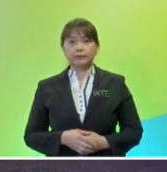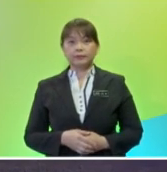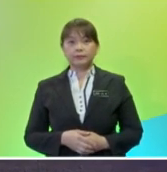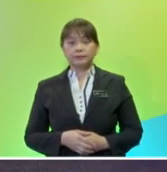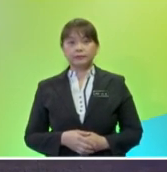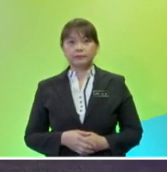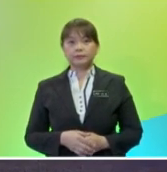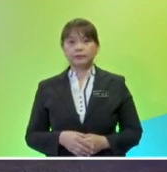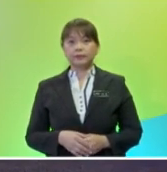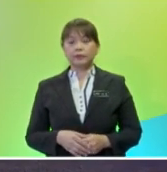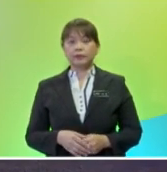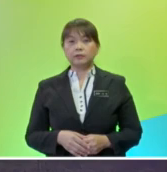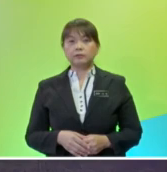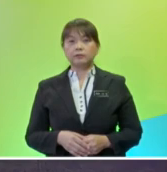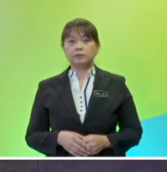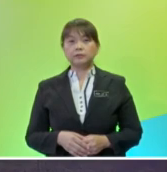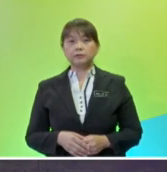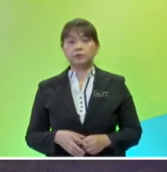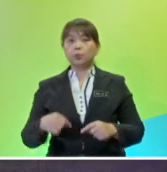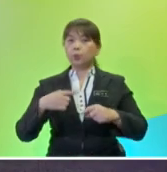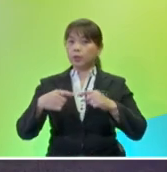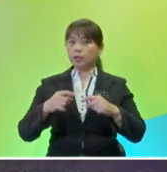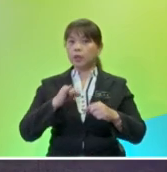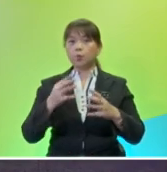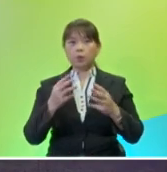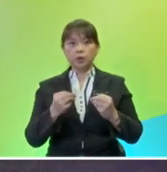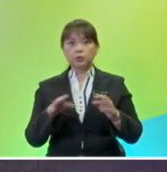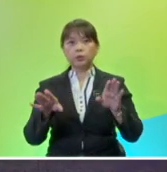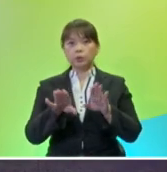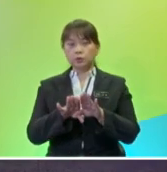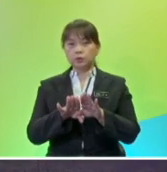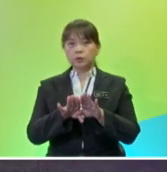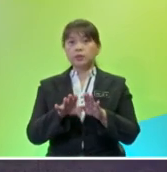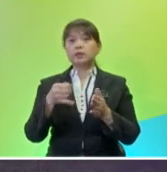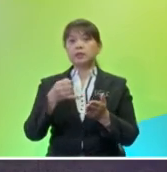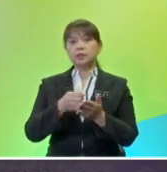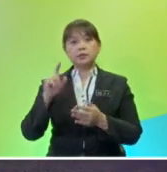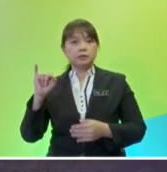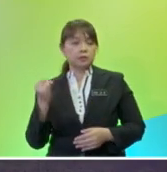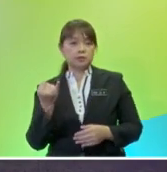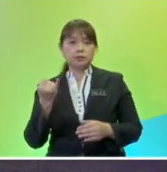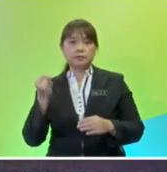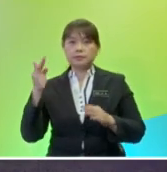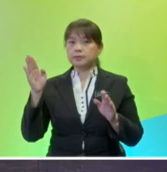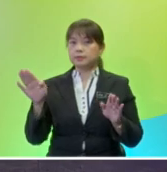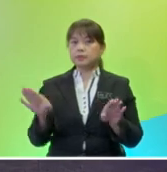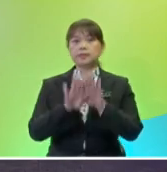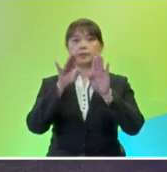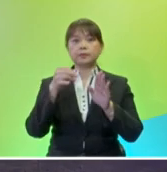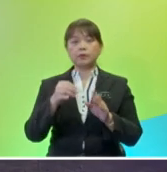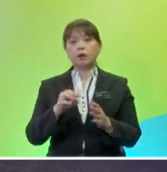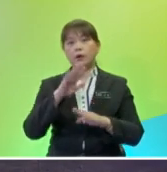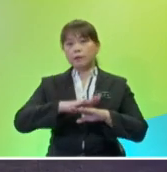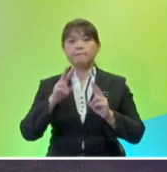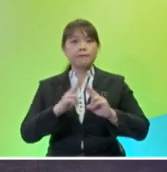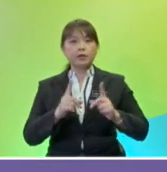No wonder sometimes when I'm rushing and I want to close my bag really fast, it just snaps on really fast. Yay. And